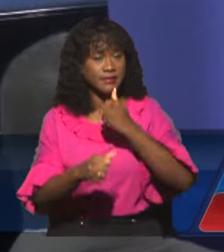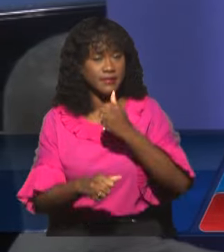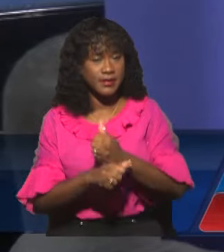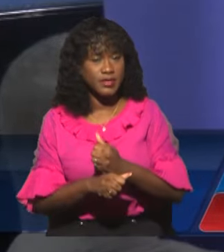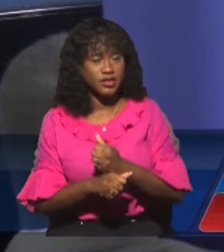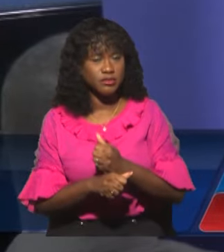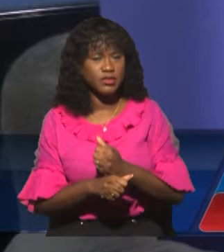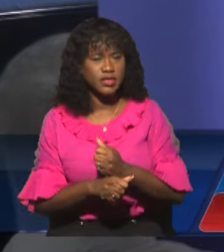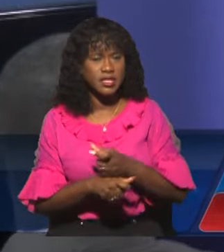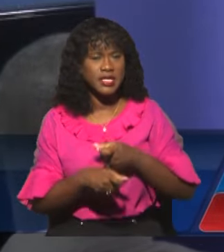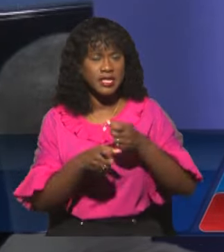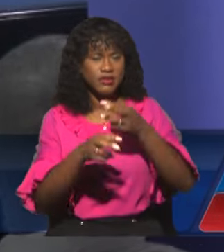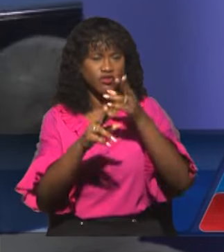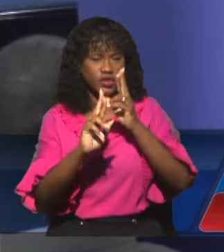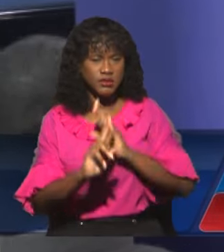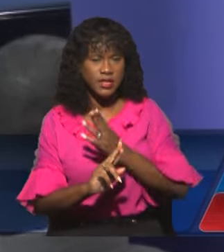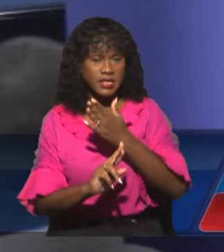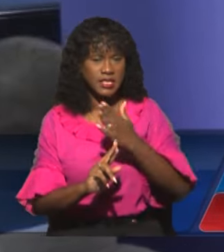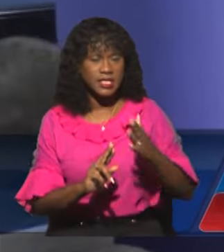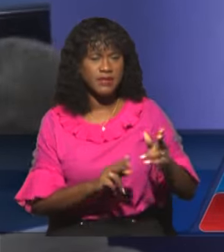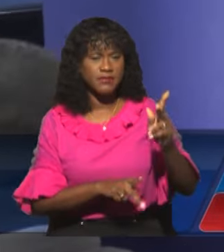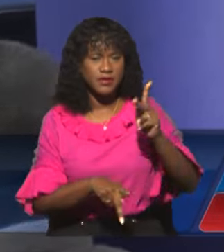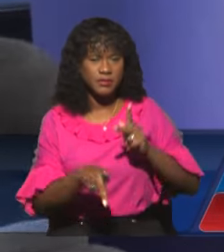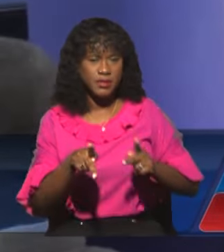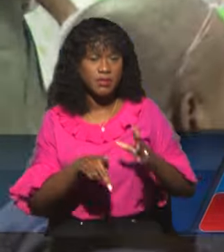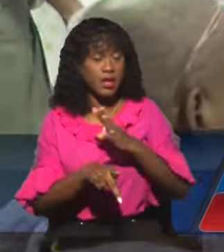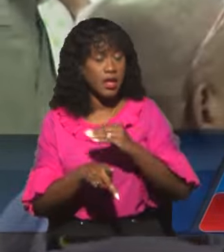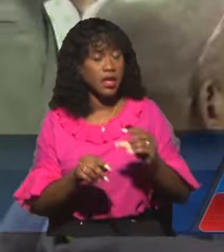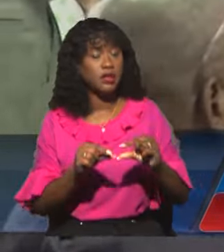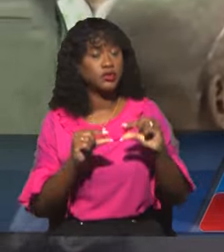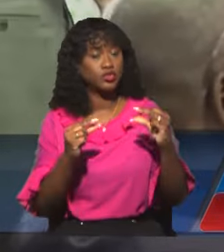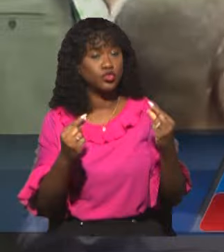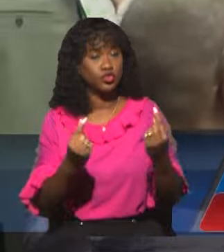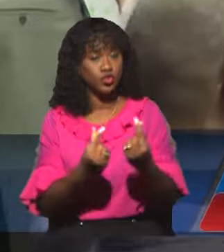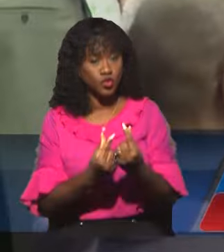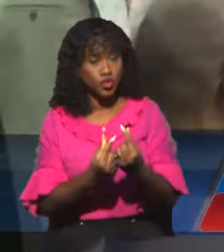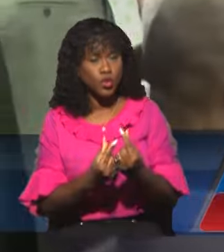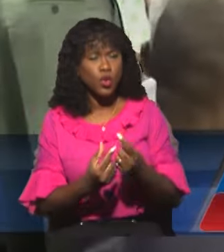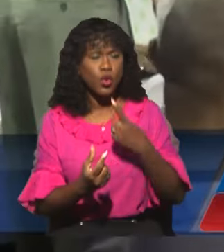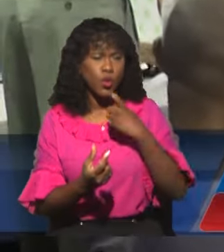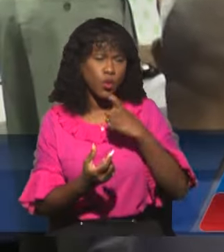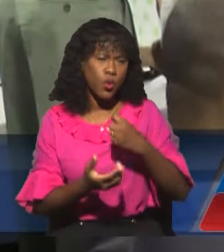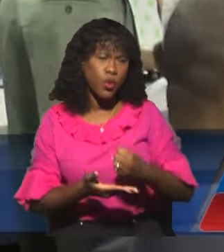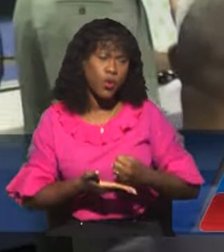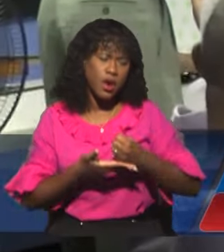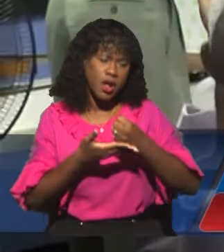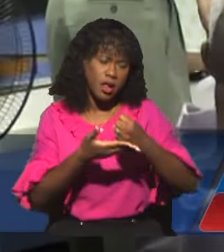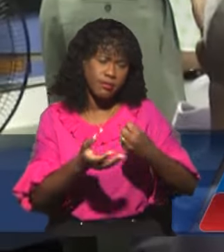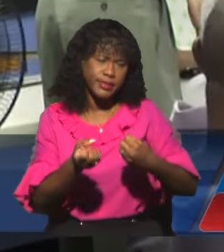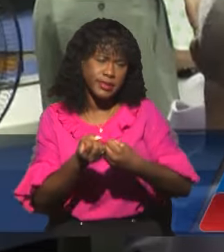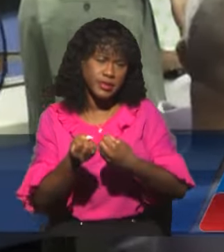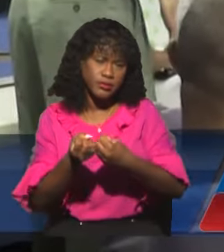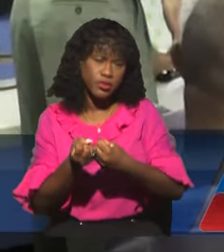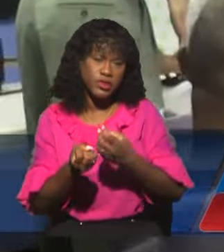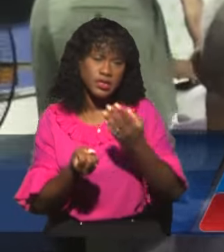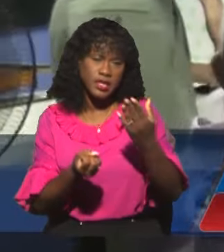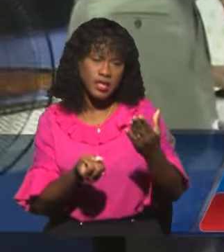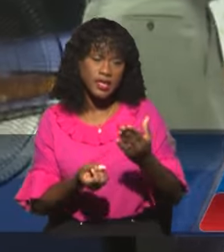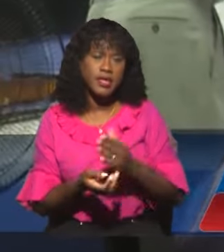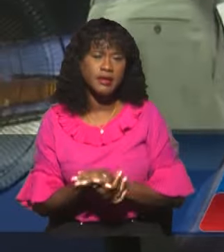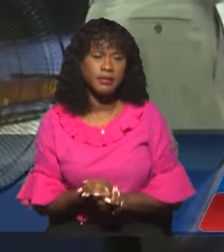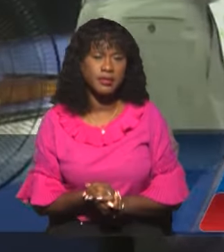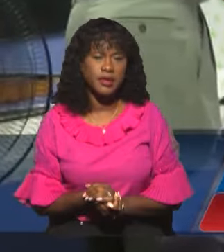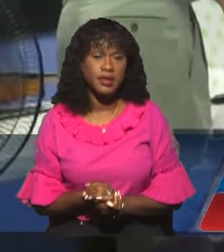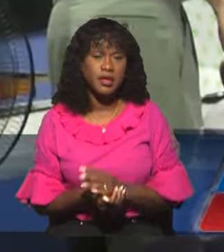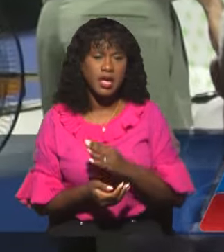paid respect to the various individuals and organizations which have generously and quietly supported their foundation and